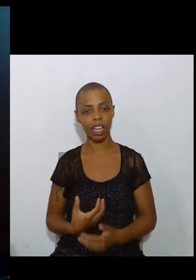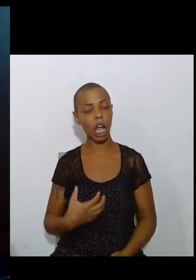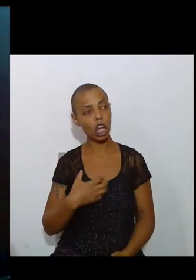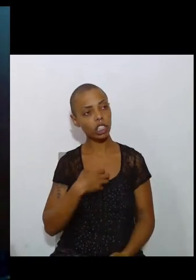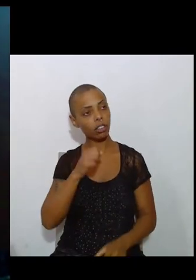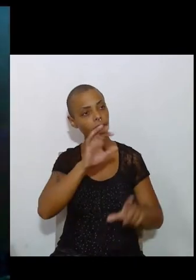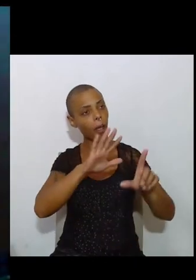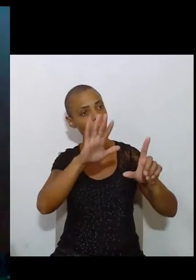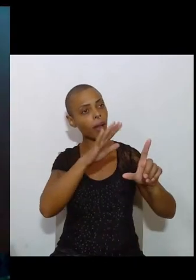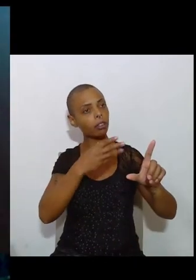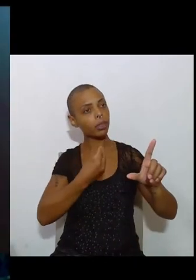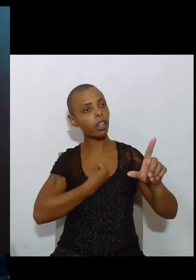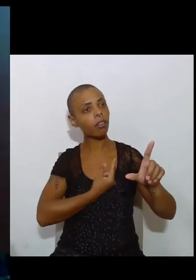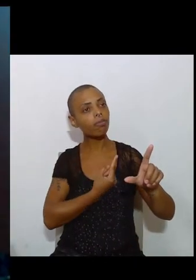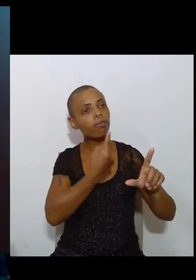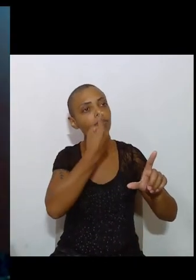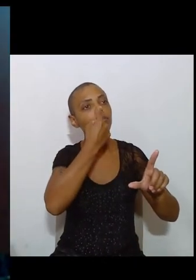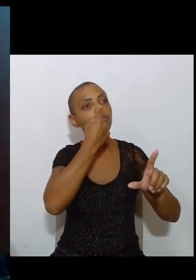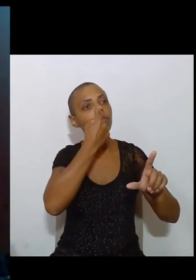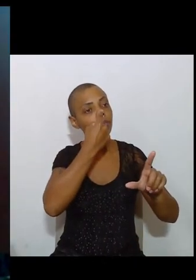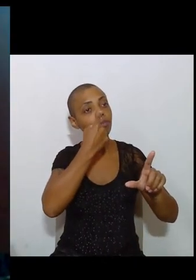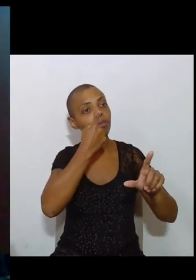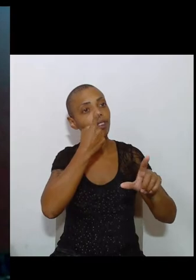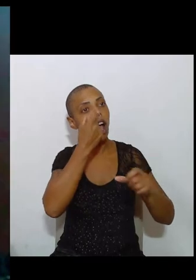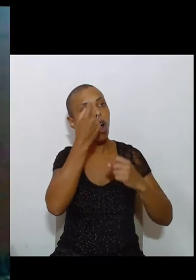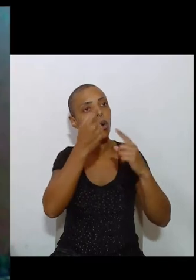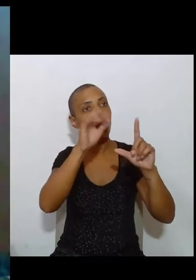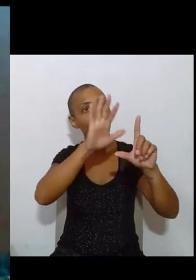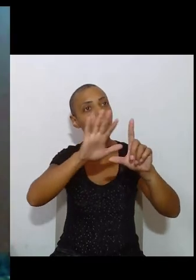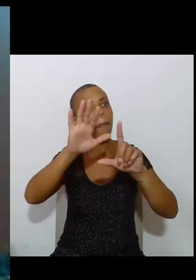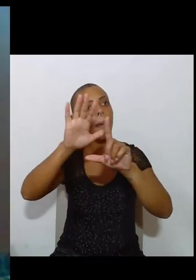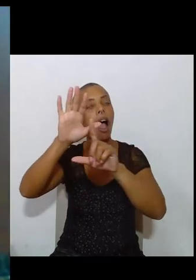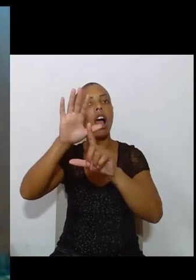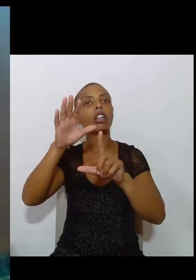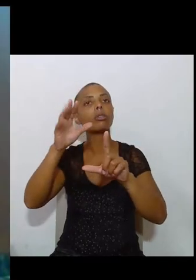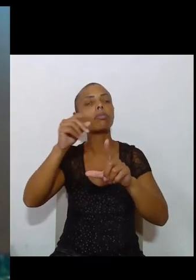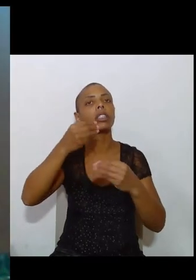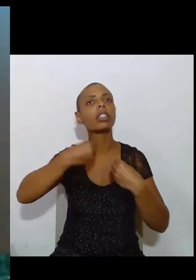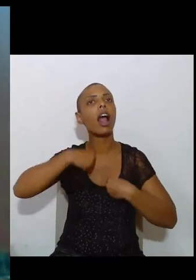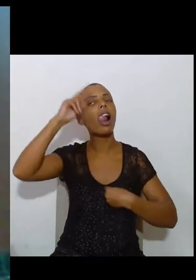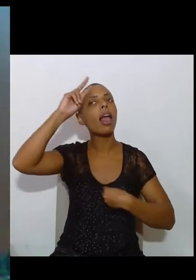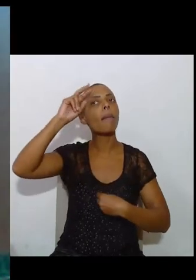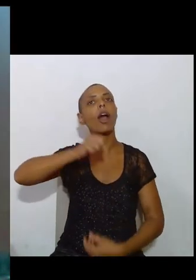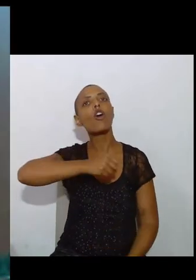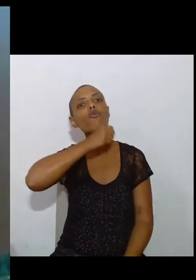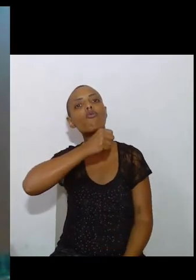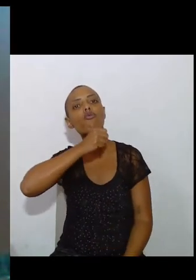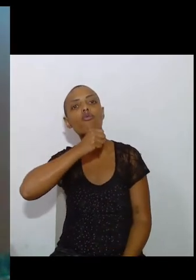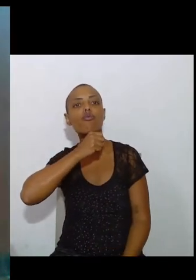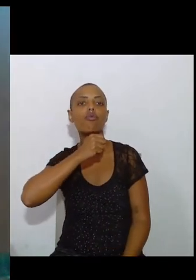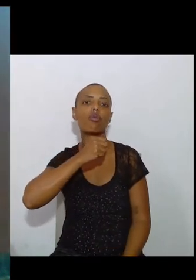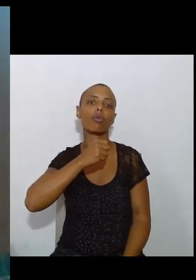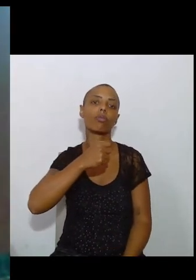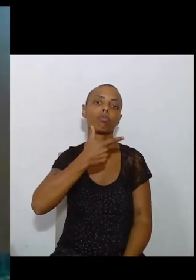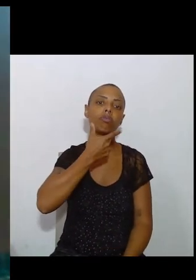as if they were my ancestors that's how close I feel to those images some of them even